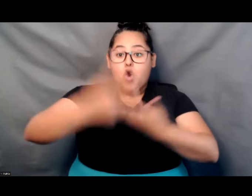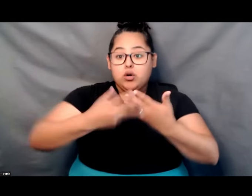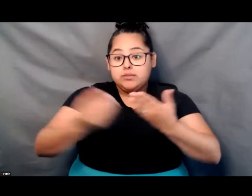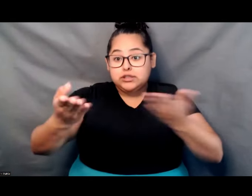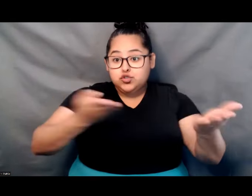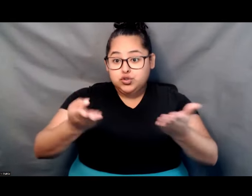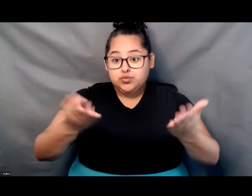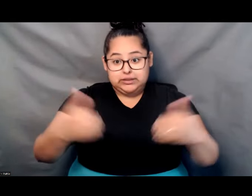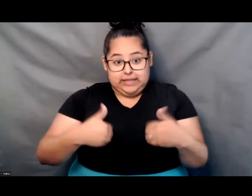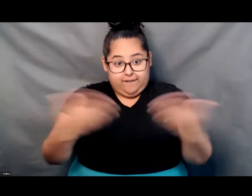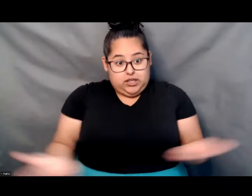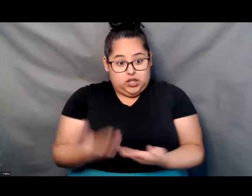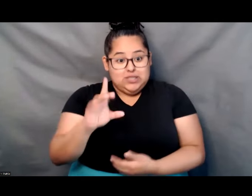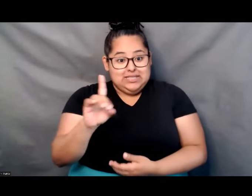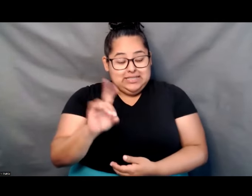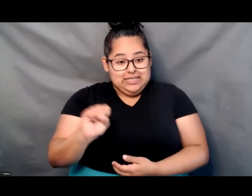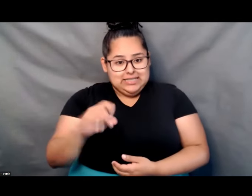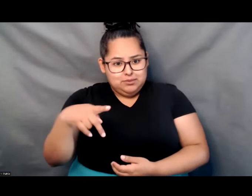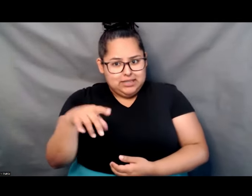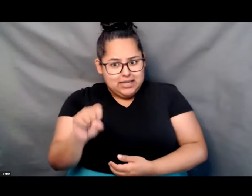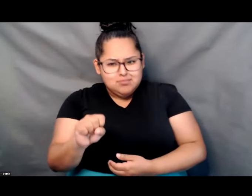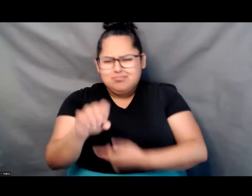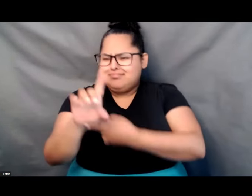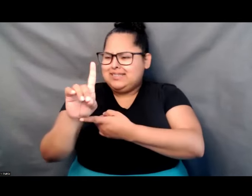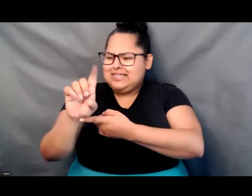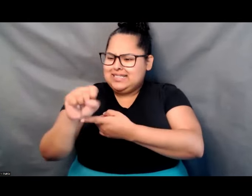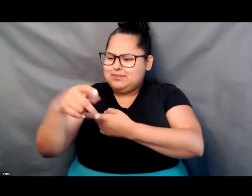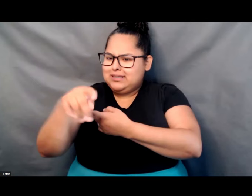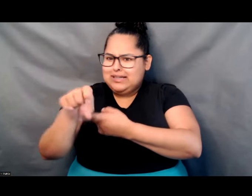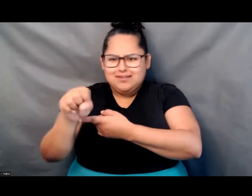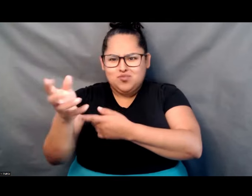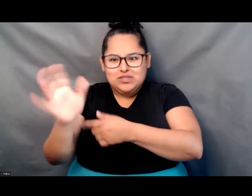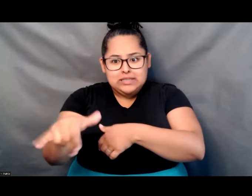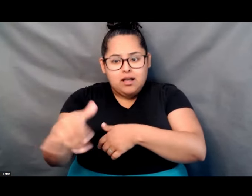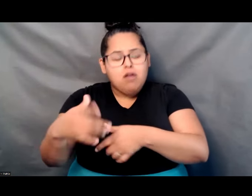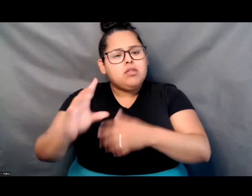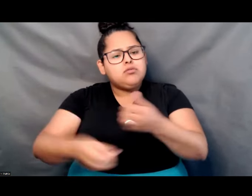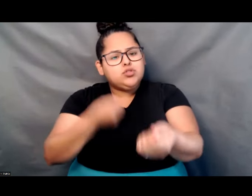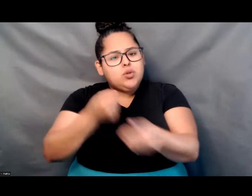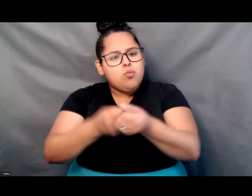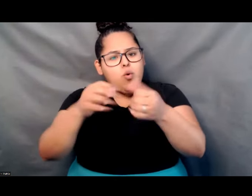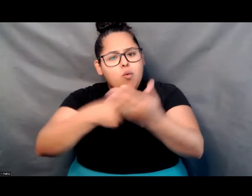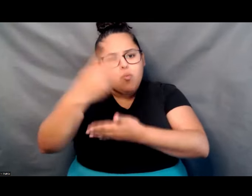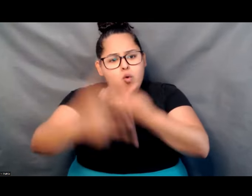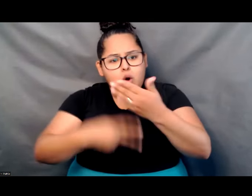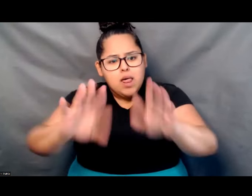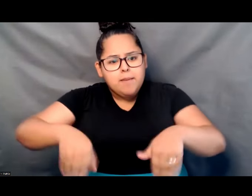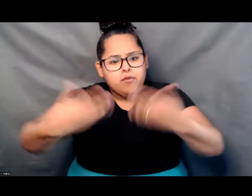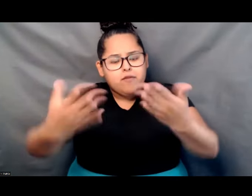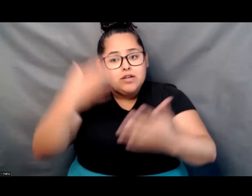at DSPS. So what is DSPS? DSPS is a support program that provides